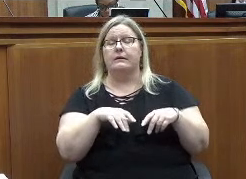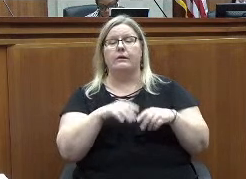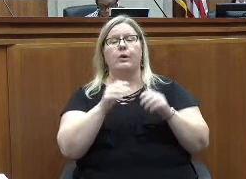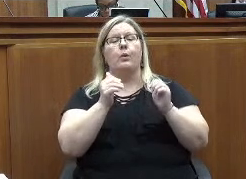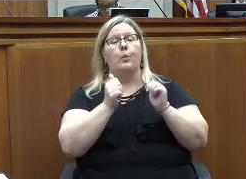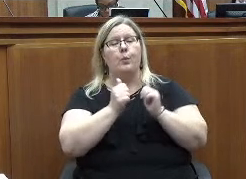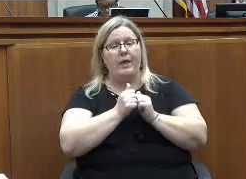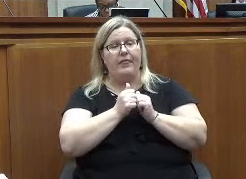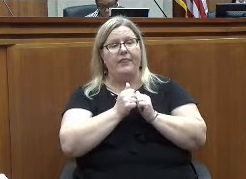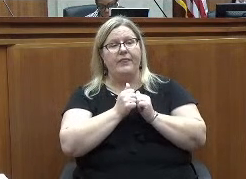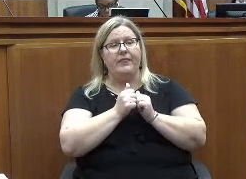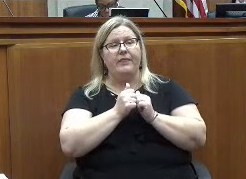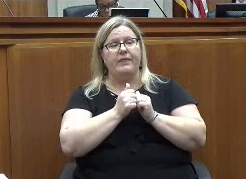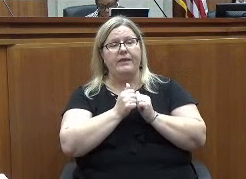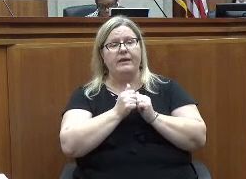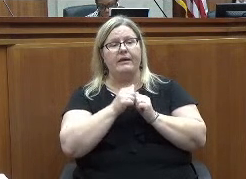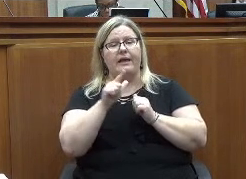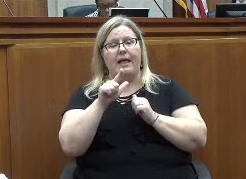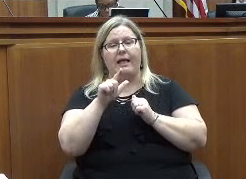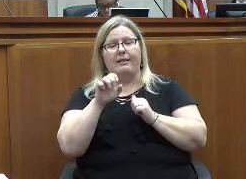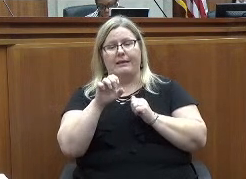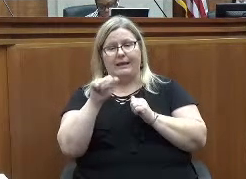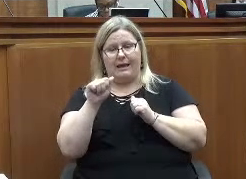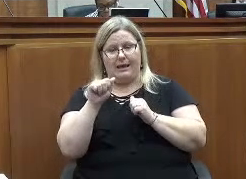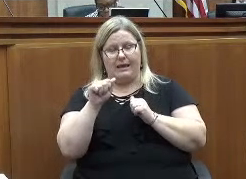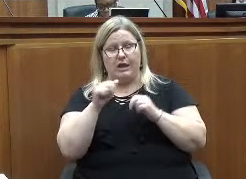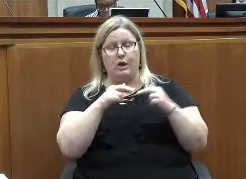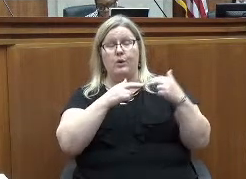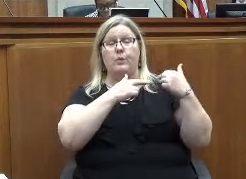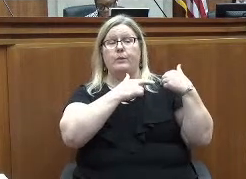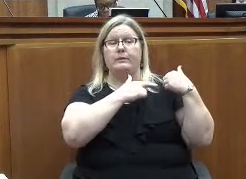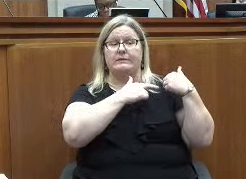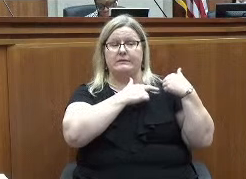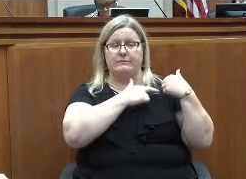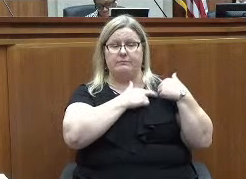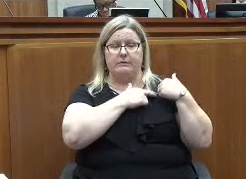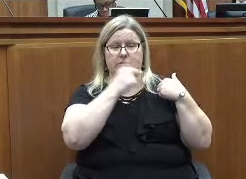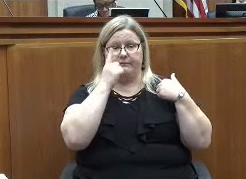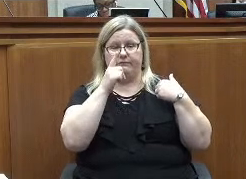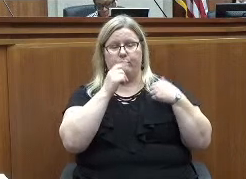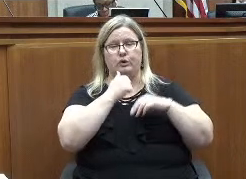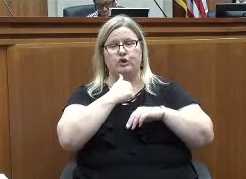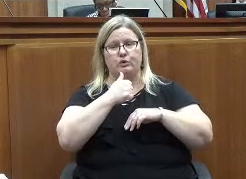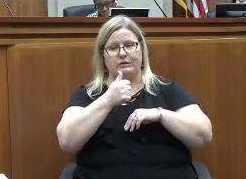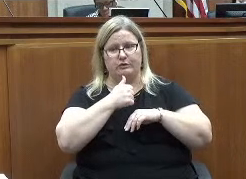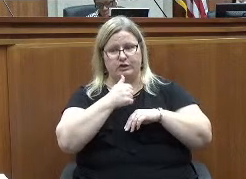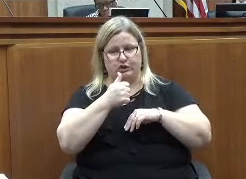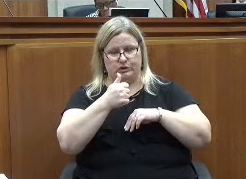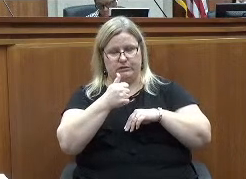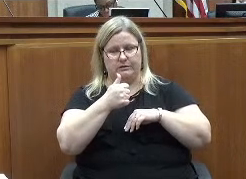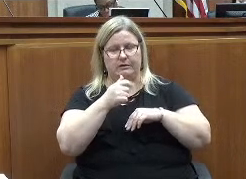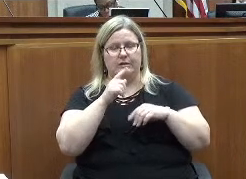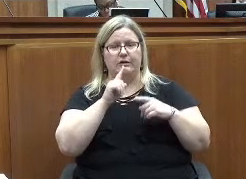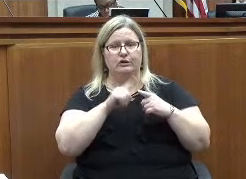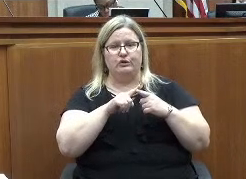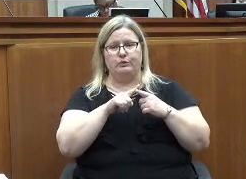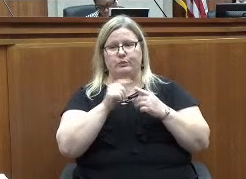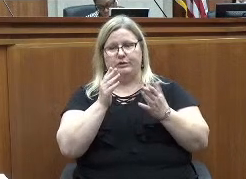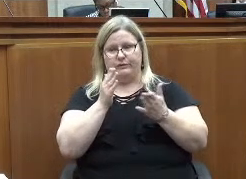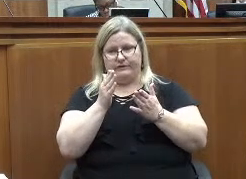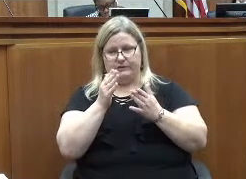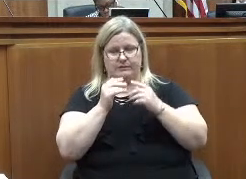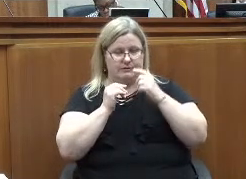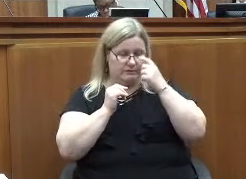with the LEA responsible for transportation to those